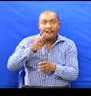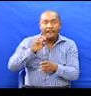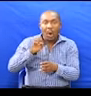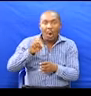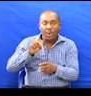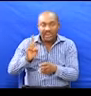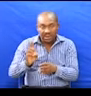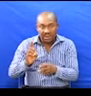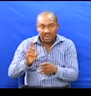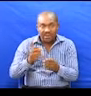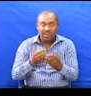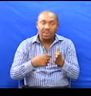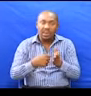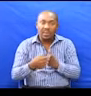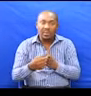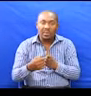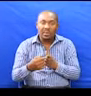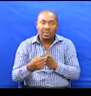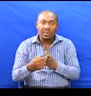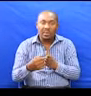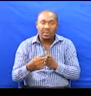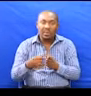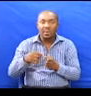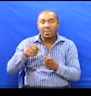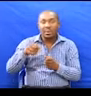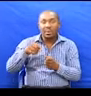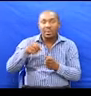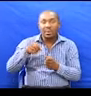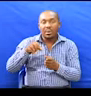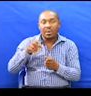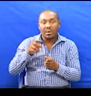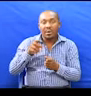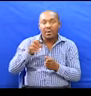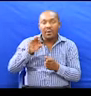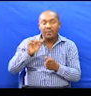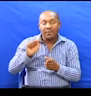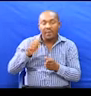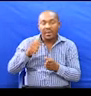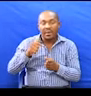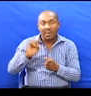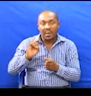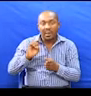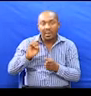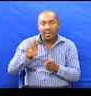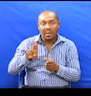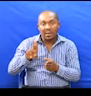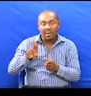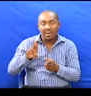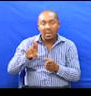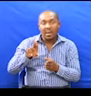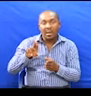joined together by the use of bond known as peptide what? Bond. So it is peptide bond